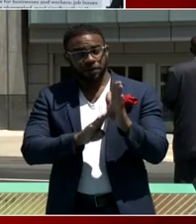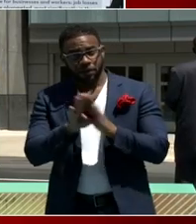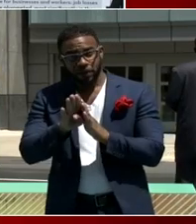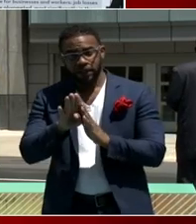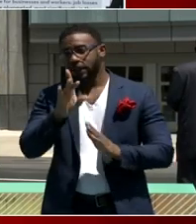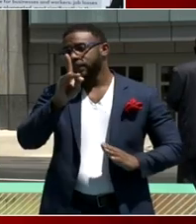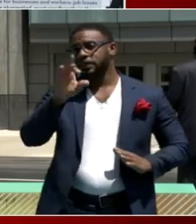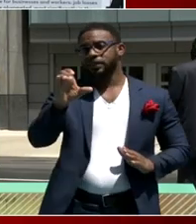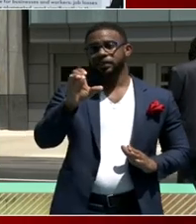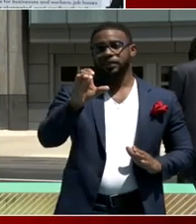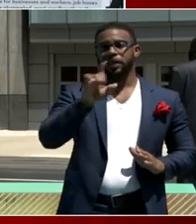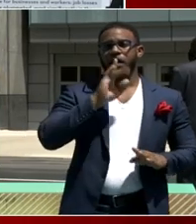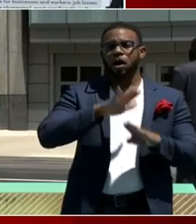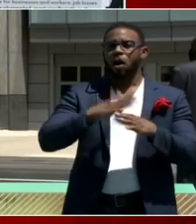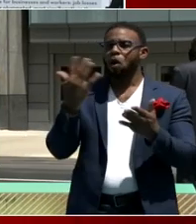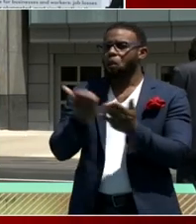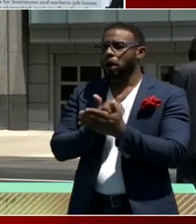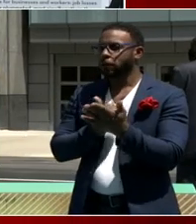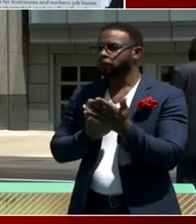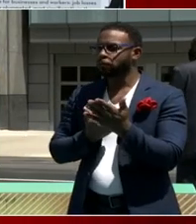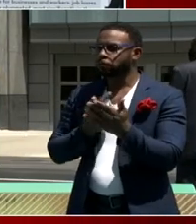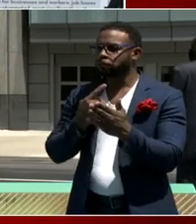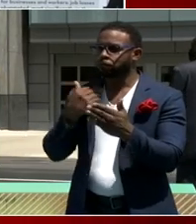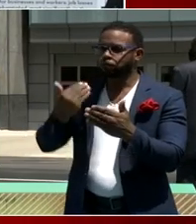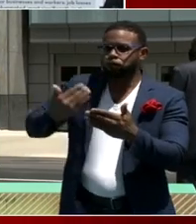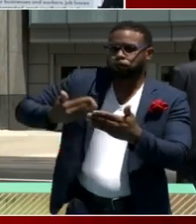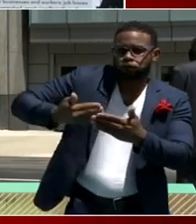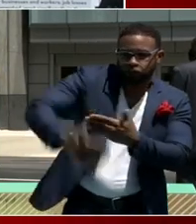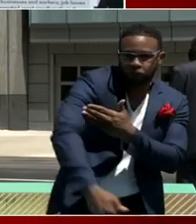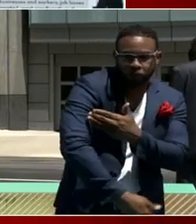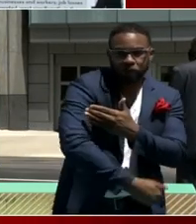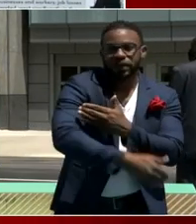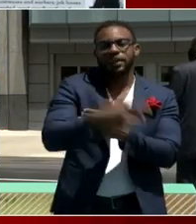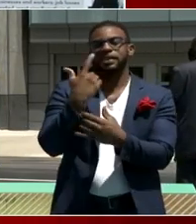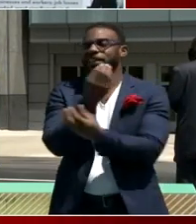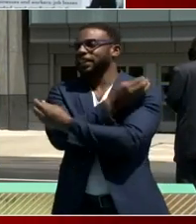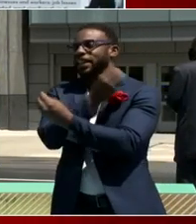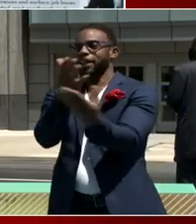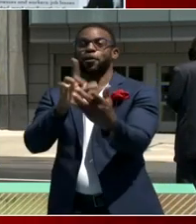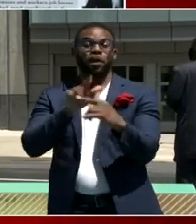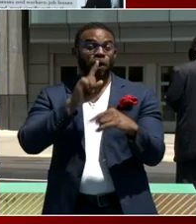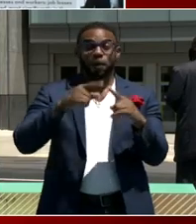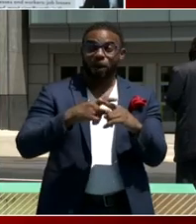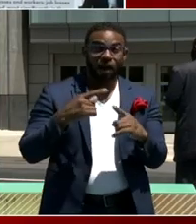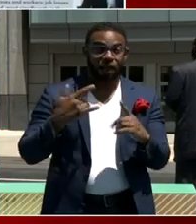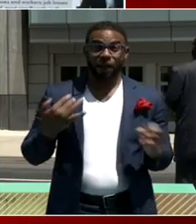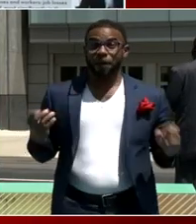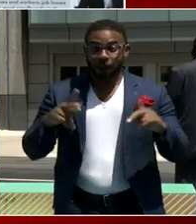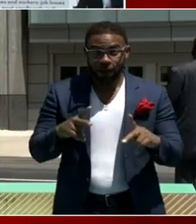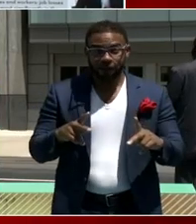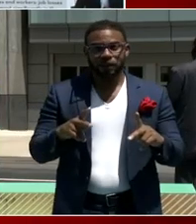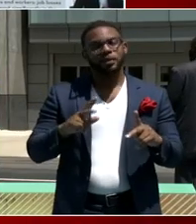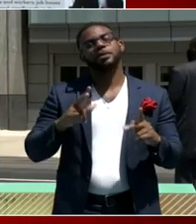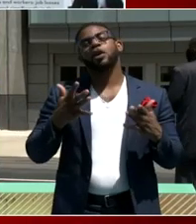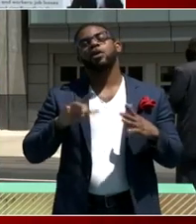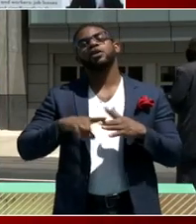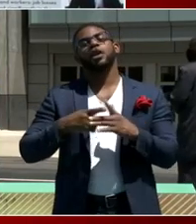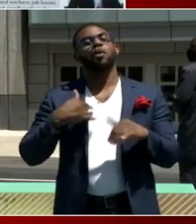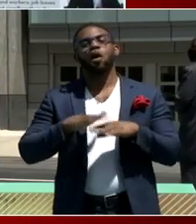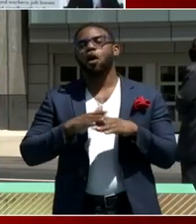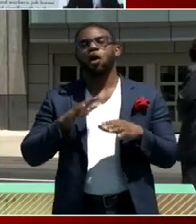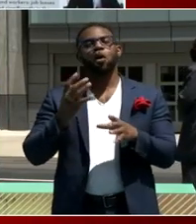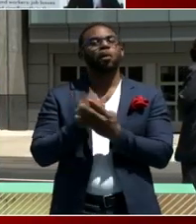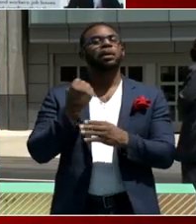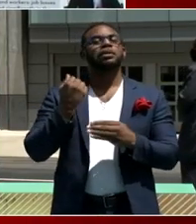And DC is on a winning streak. All right? So just let everybody know, when they talk about the comeback, it's already started. We're on a